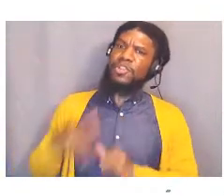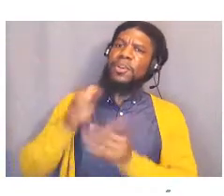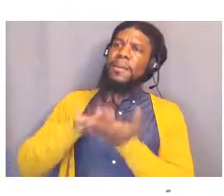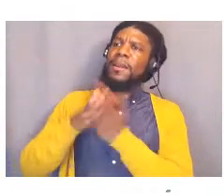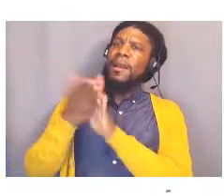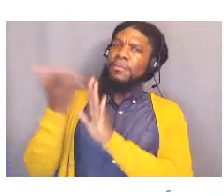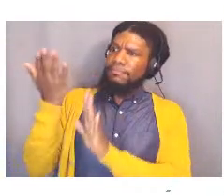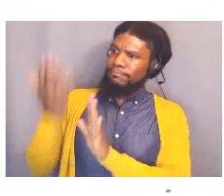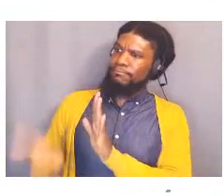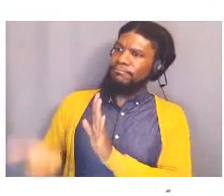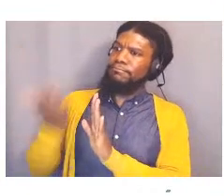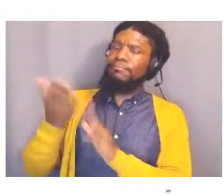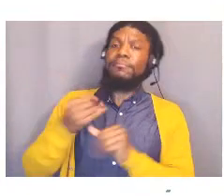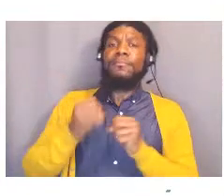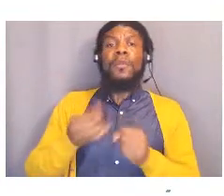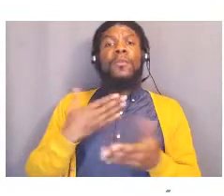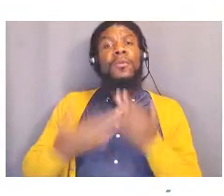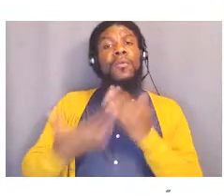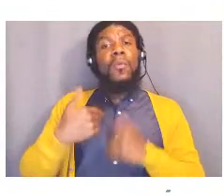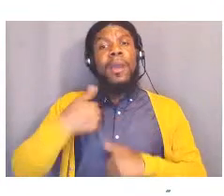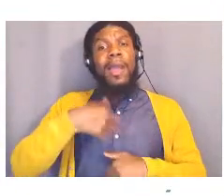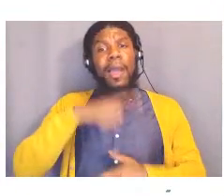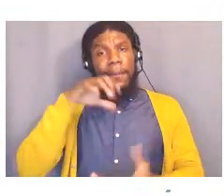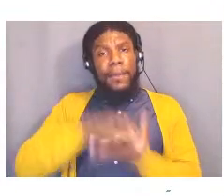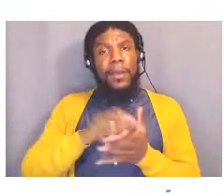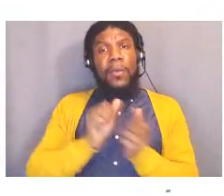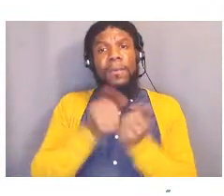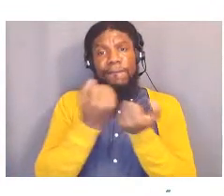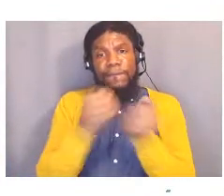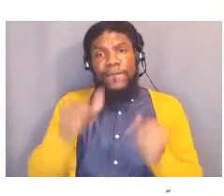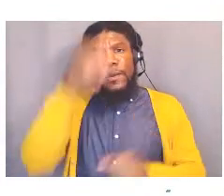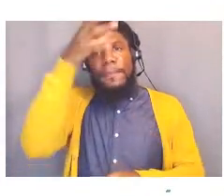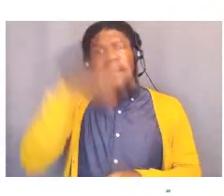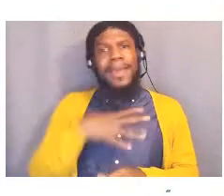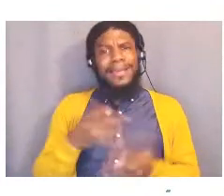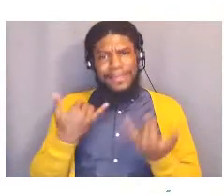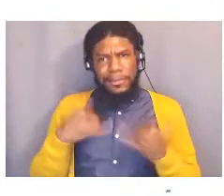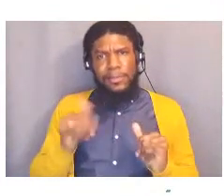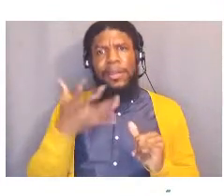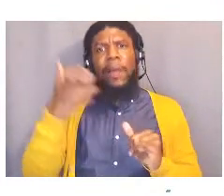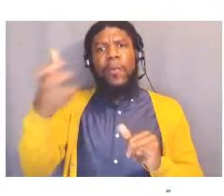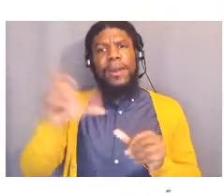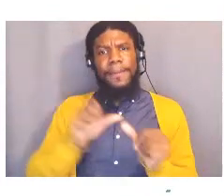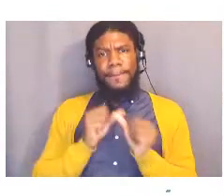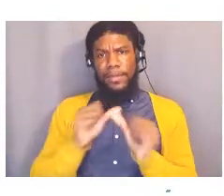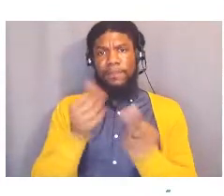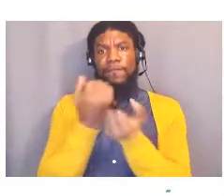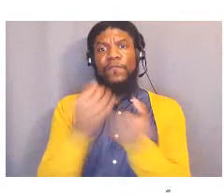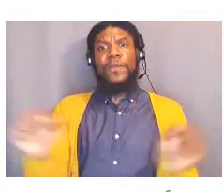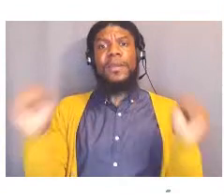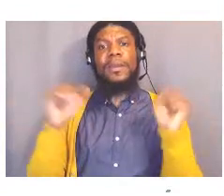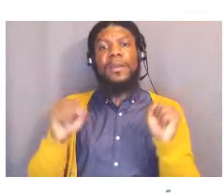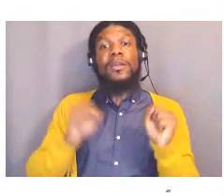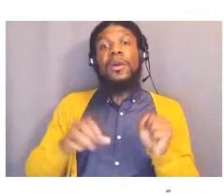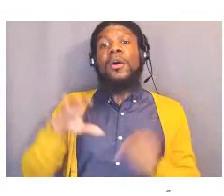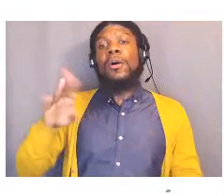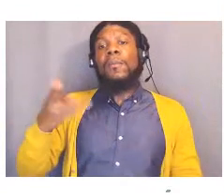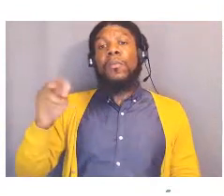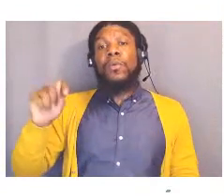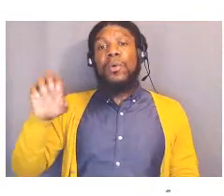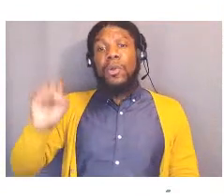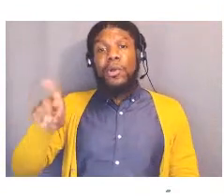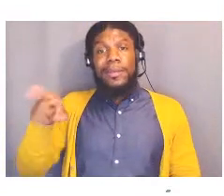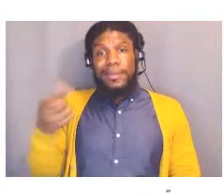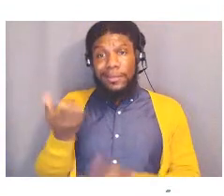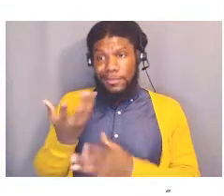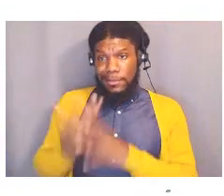even after I was married to a free man, I knowed I wanted to be free. See, Mr. Brodus had died, and Miss Elijah, his